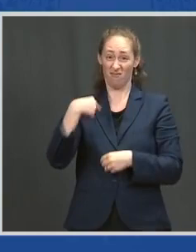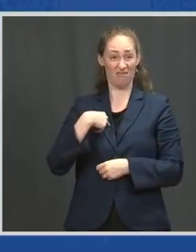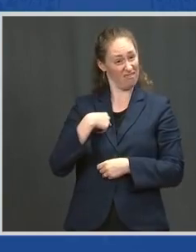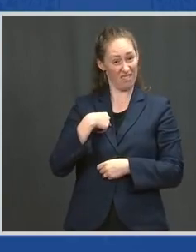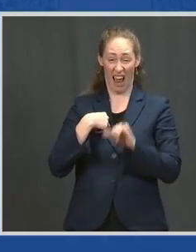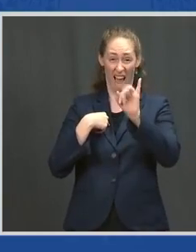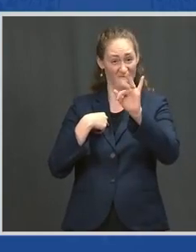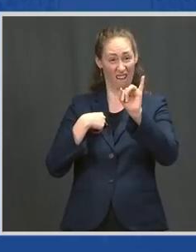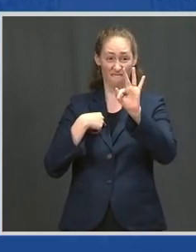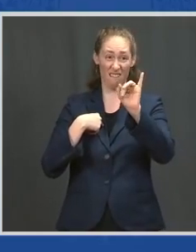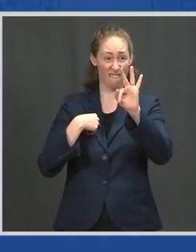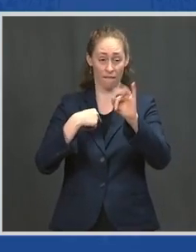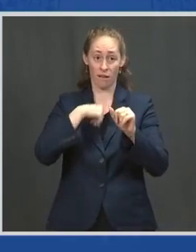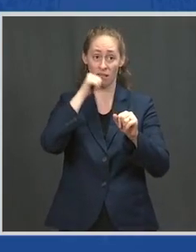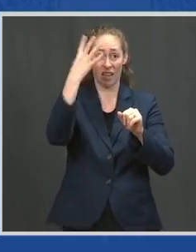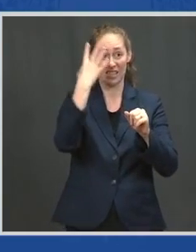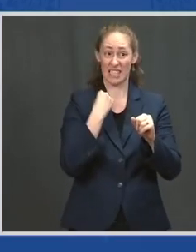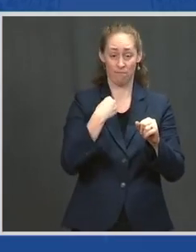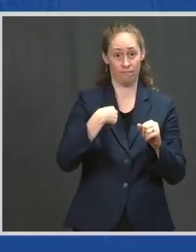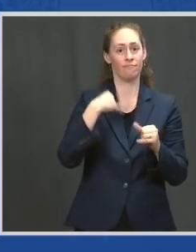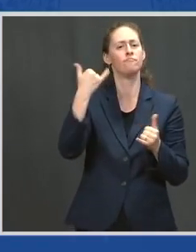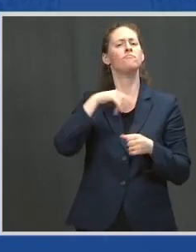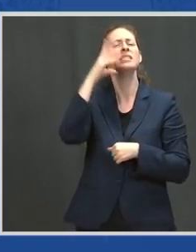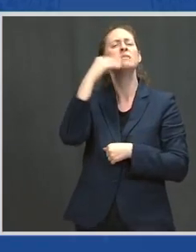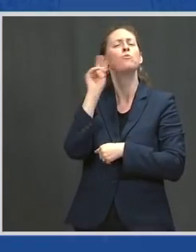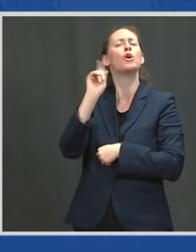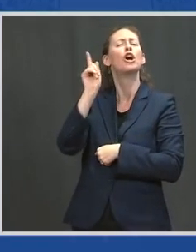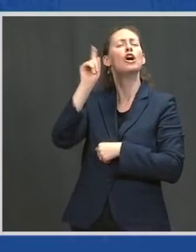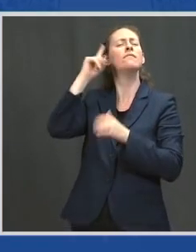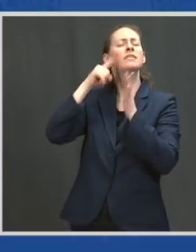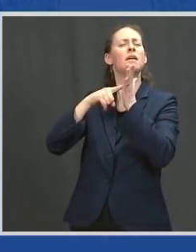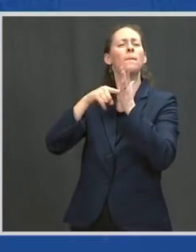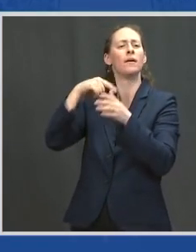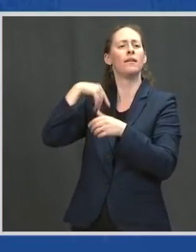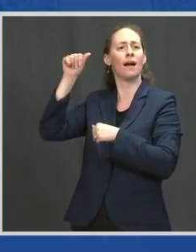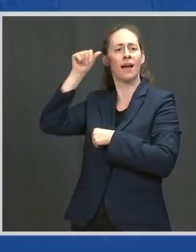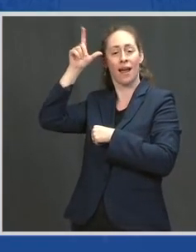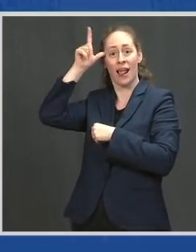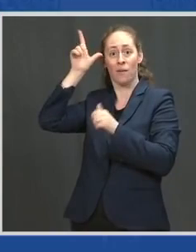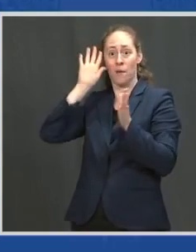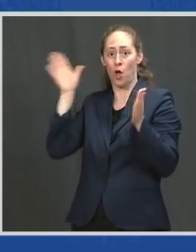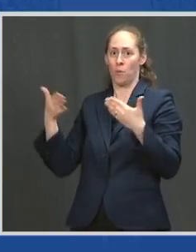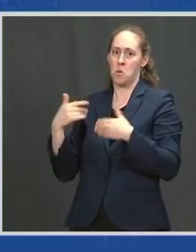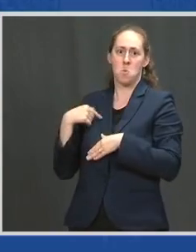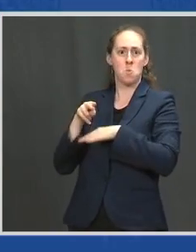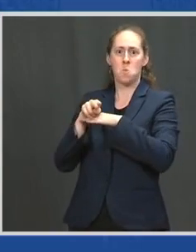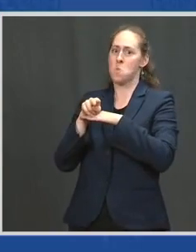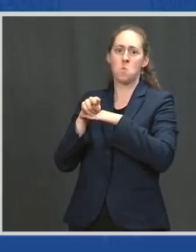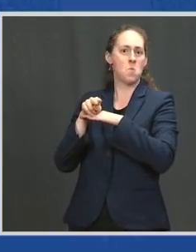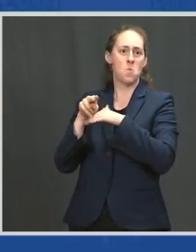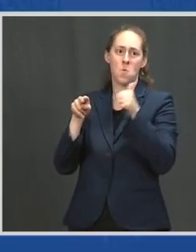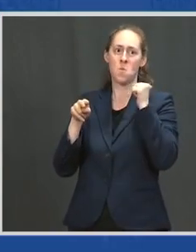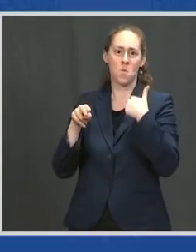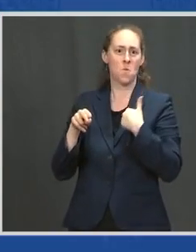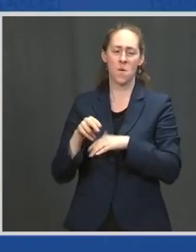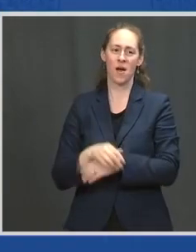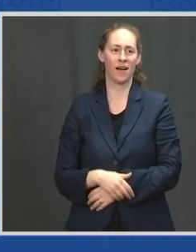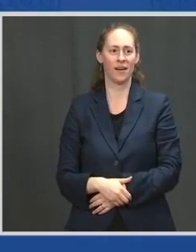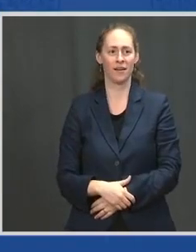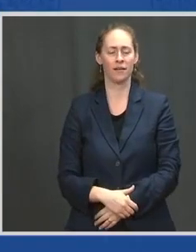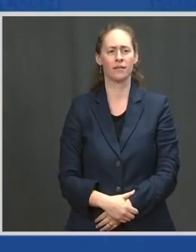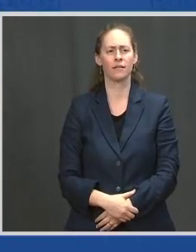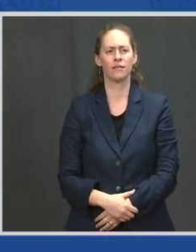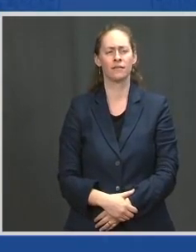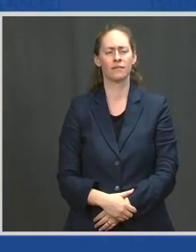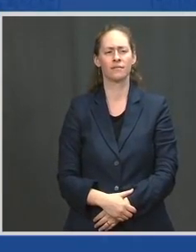rather than the president's bedroom. But it really, you know, it really is how to start to transform the life and family